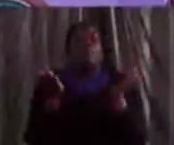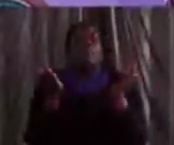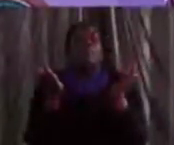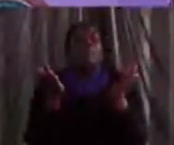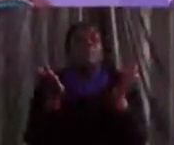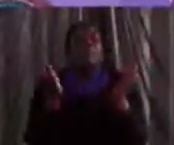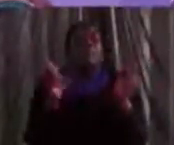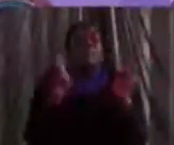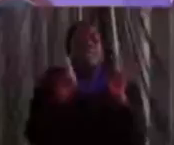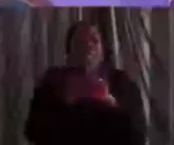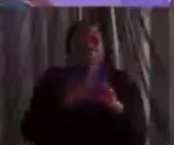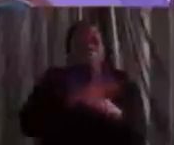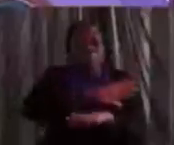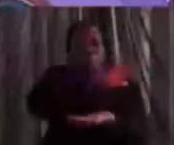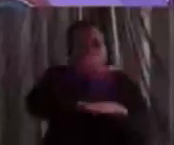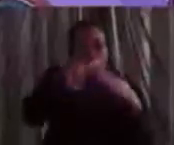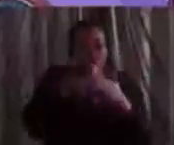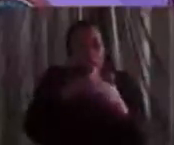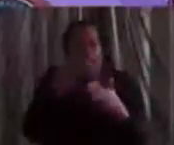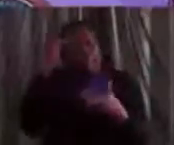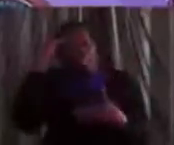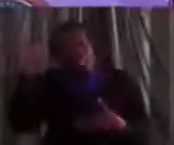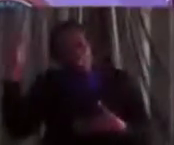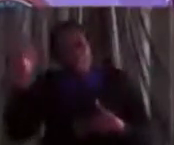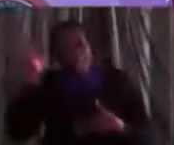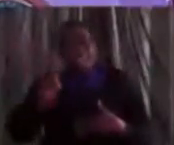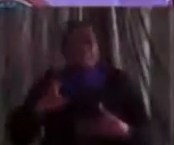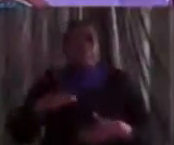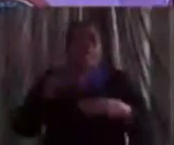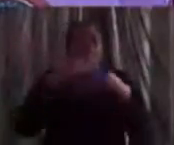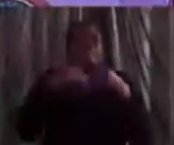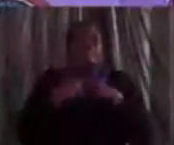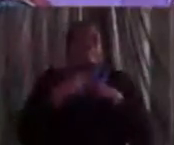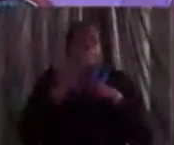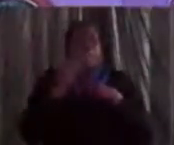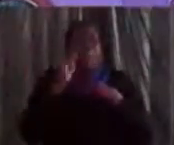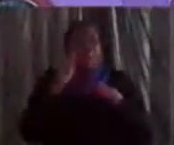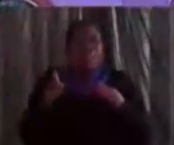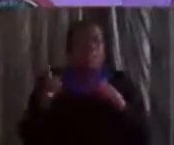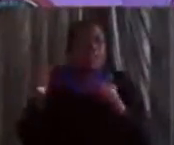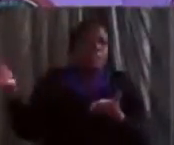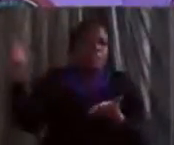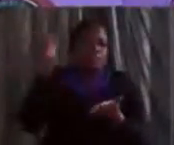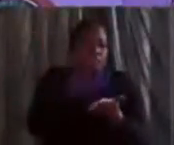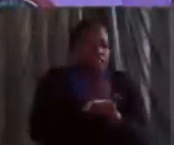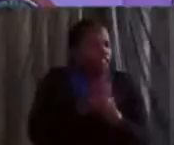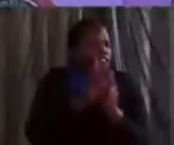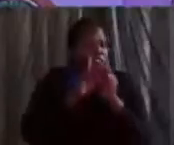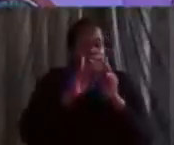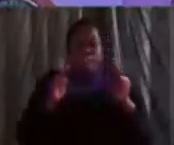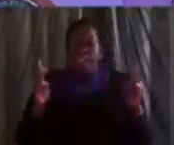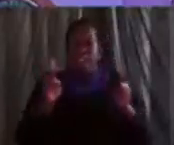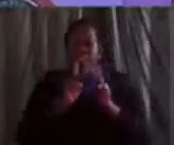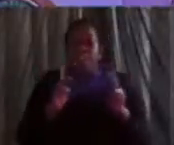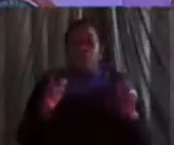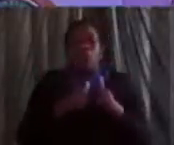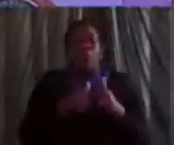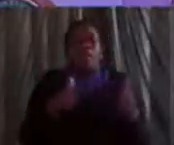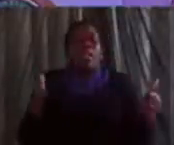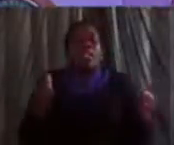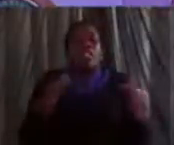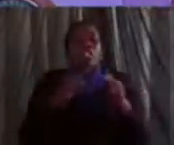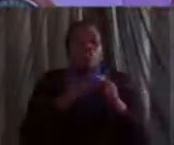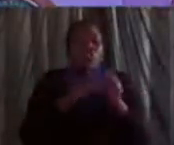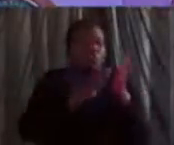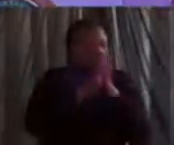and all other terms must be accommodated by the employer very, very, very well to motivate them.